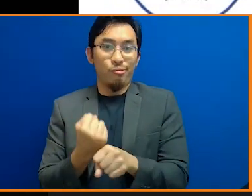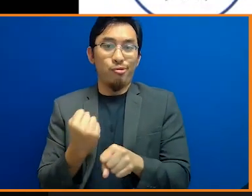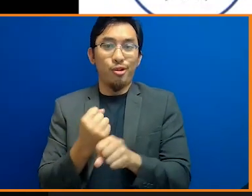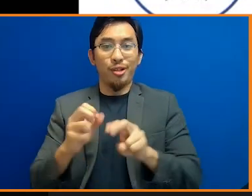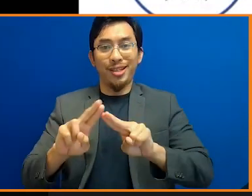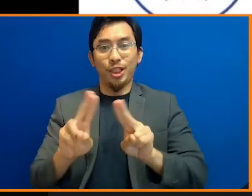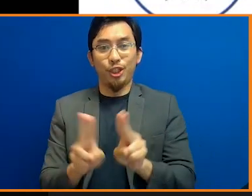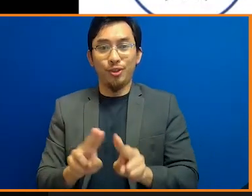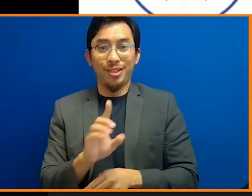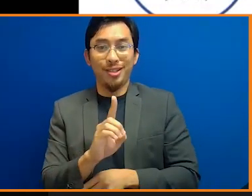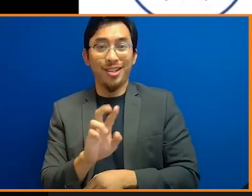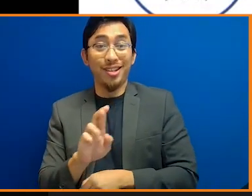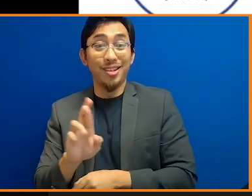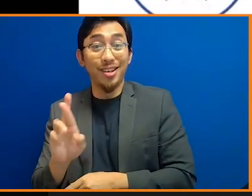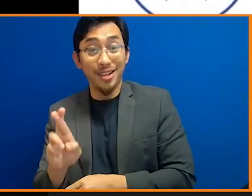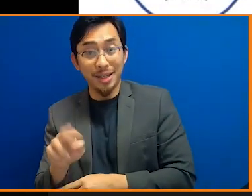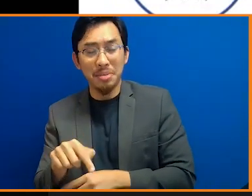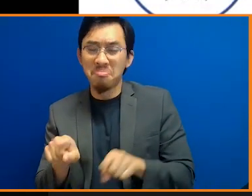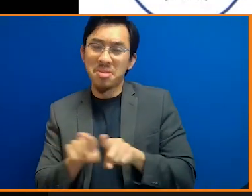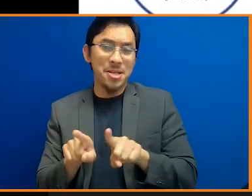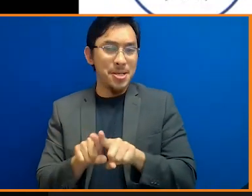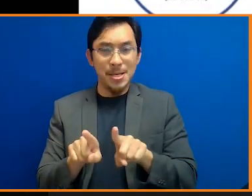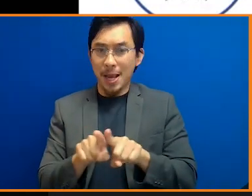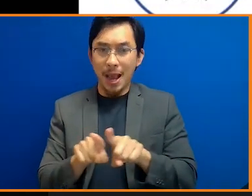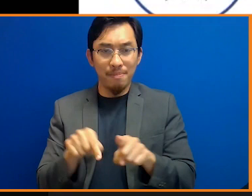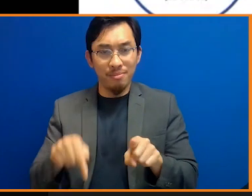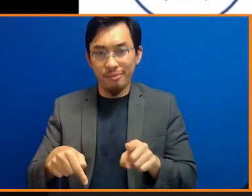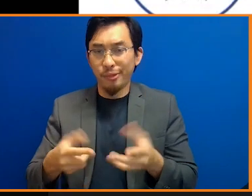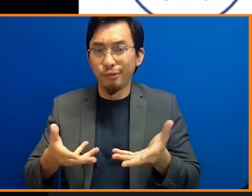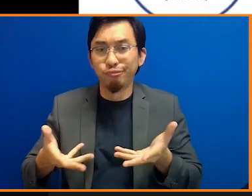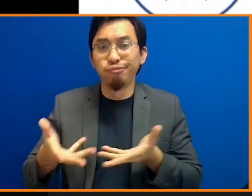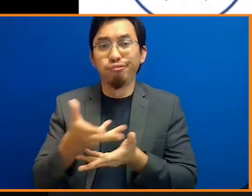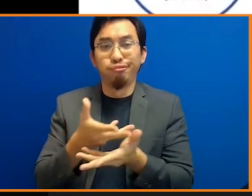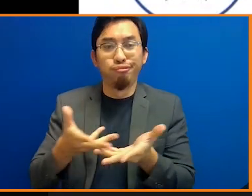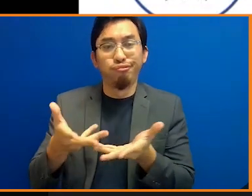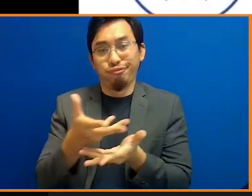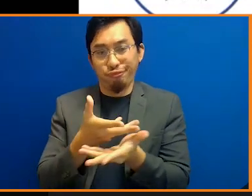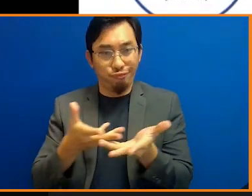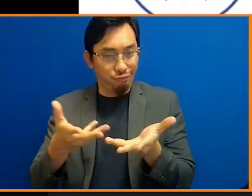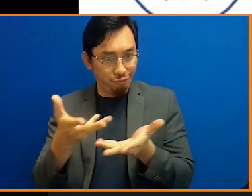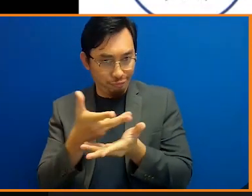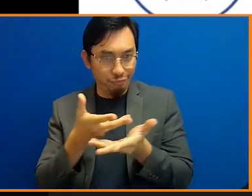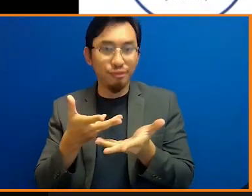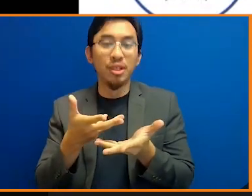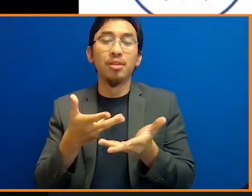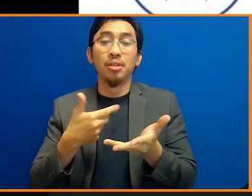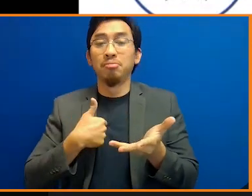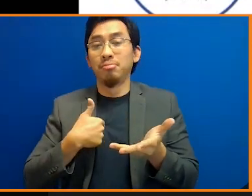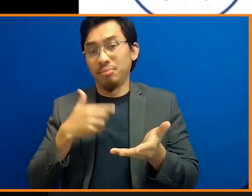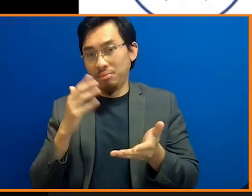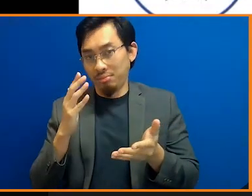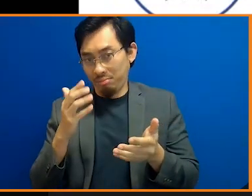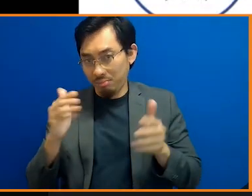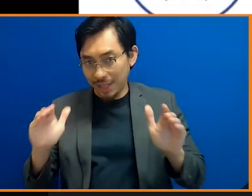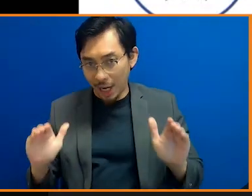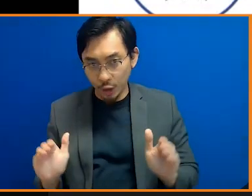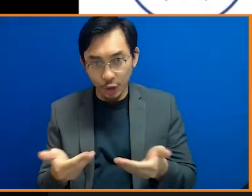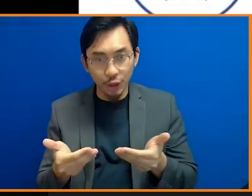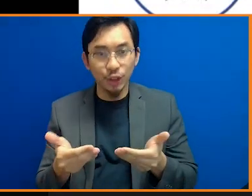the international framework for disaster risk reduction. Is it just the same thing that I would like to talk